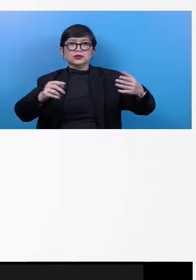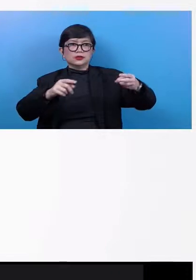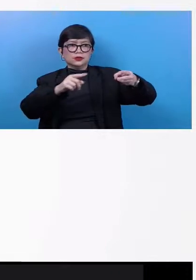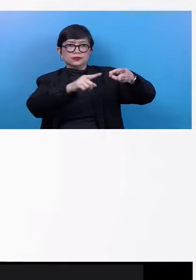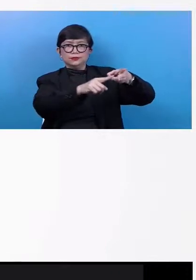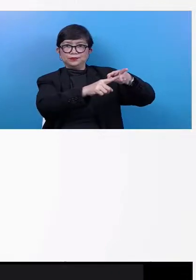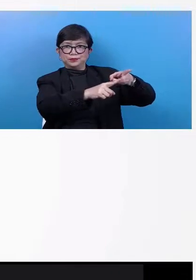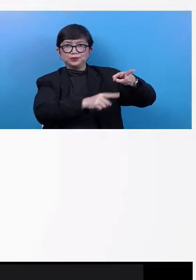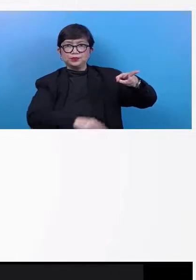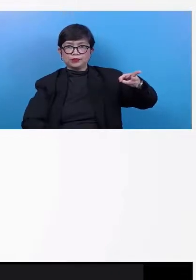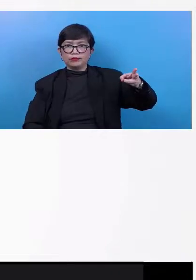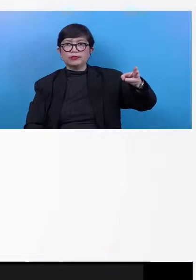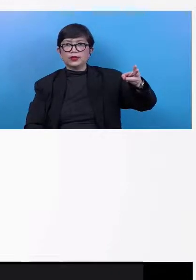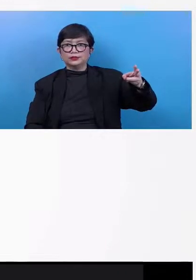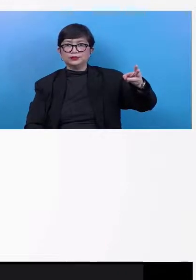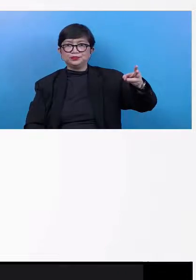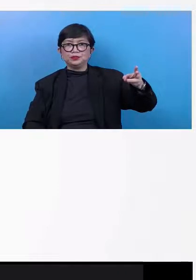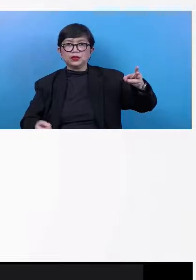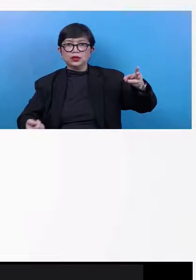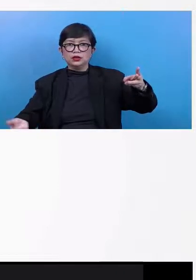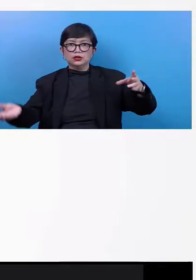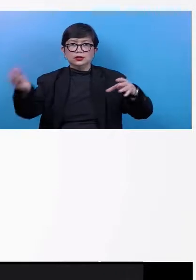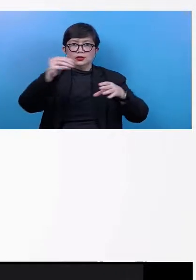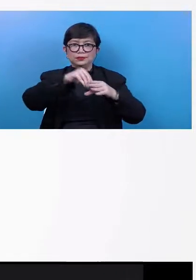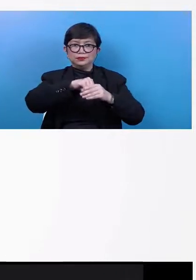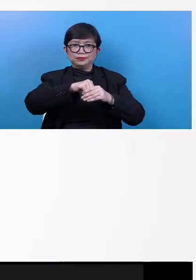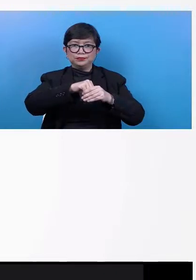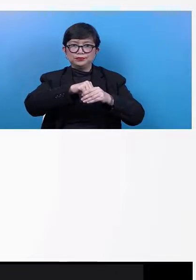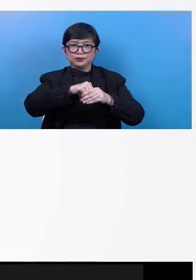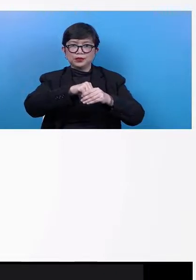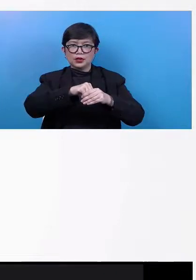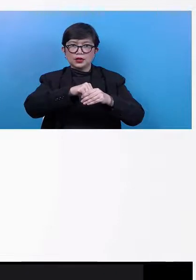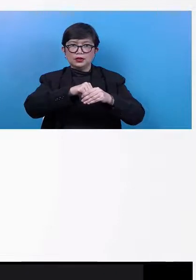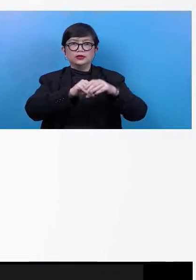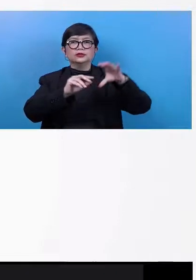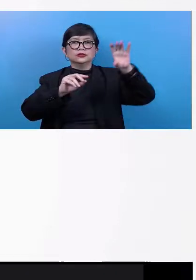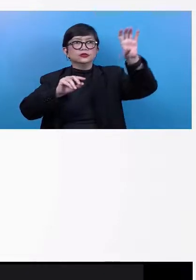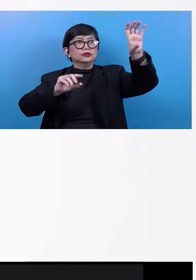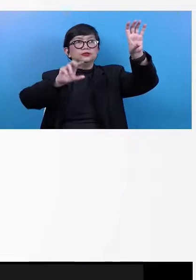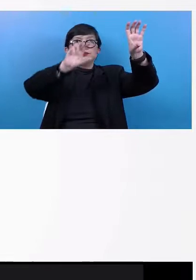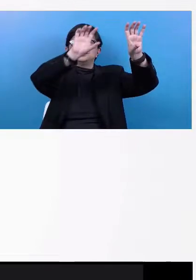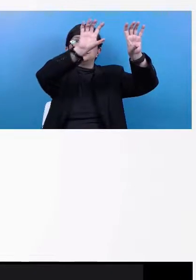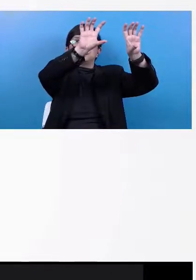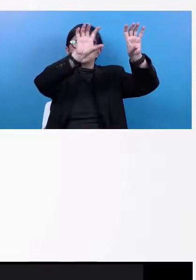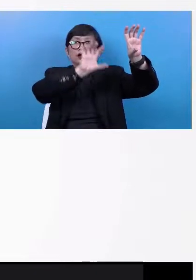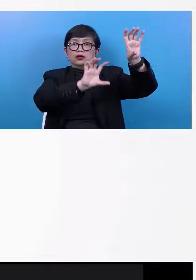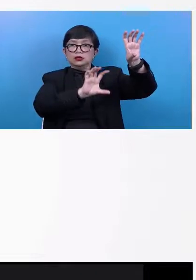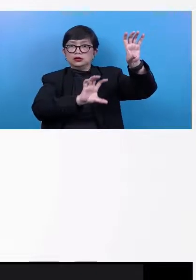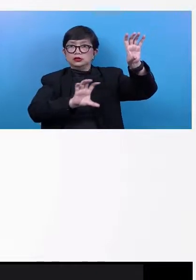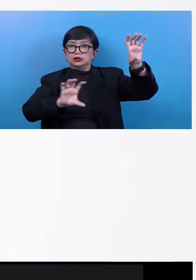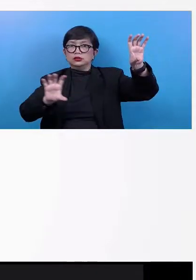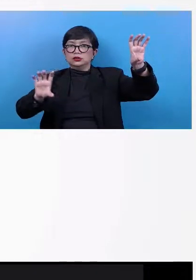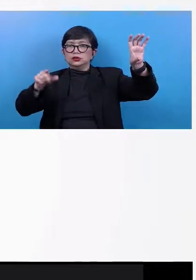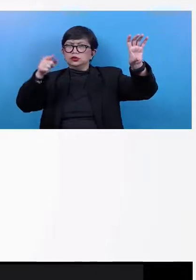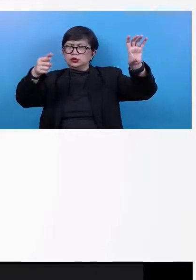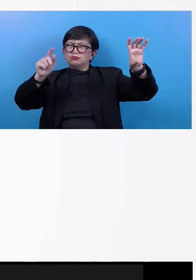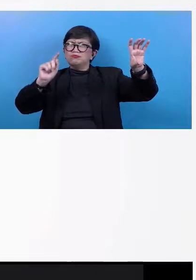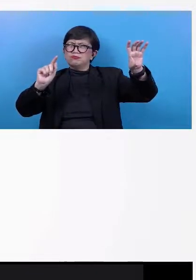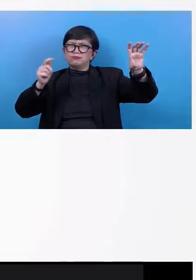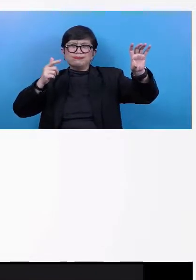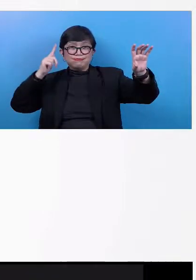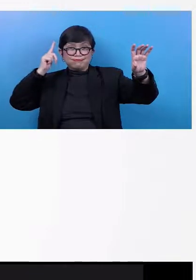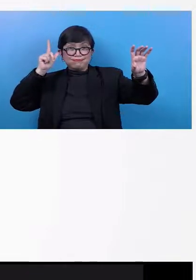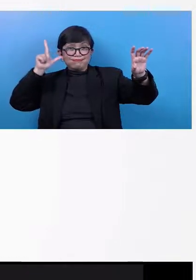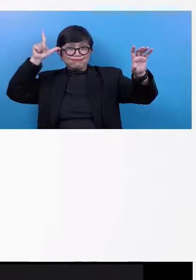into first a bit more math, but secondly, we're able to start understanding the interaction effects between